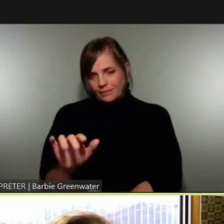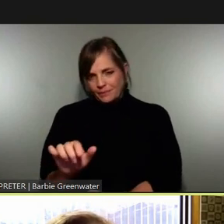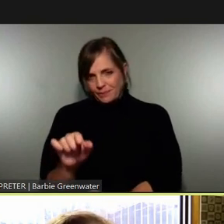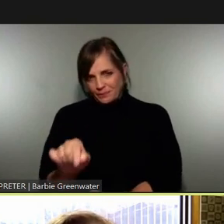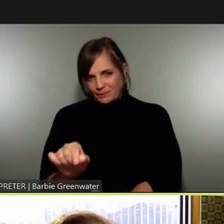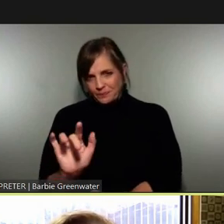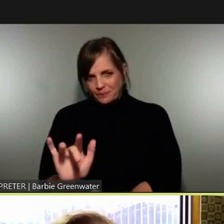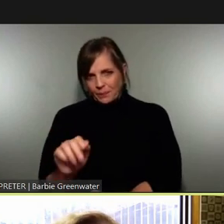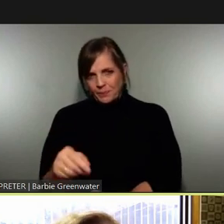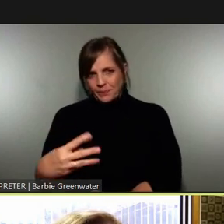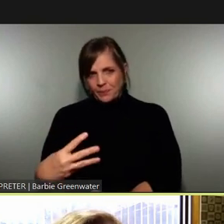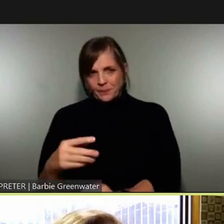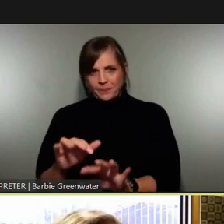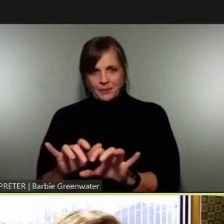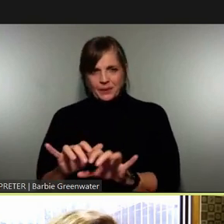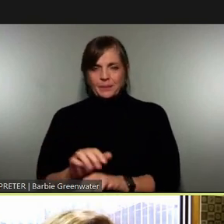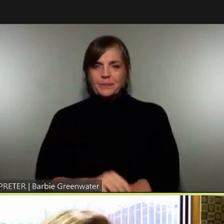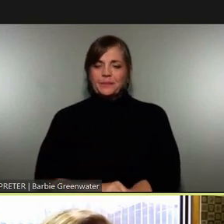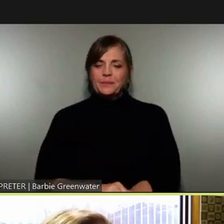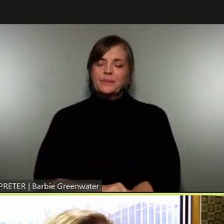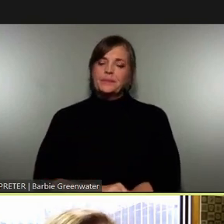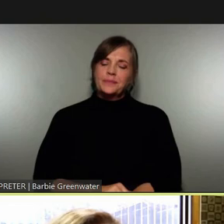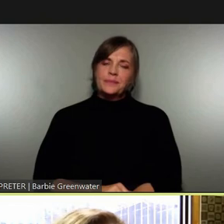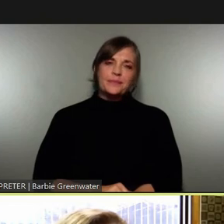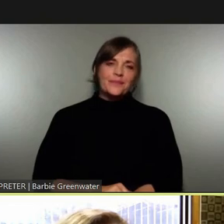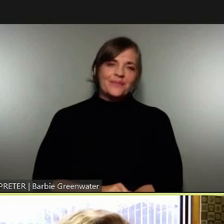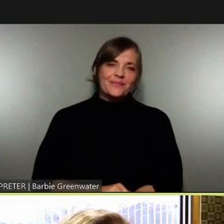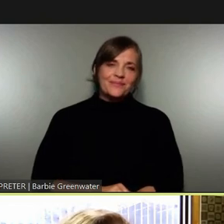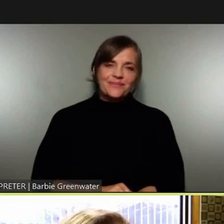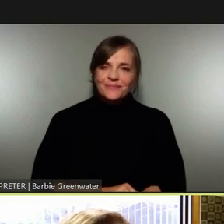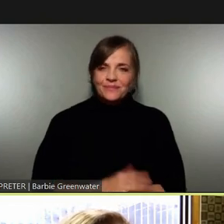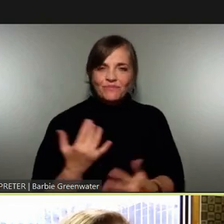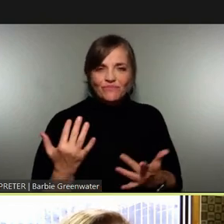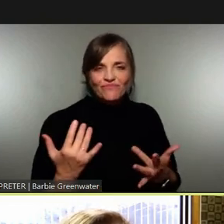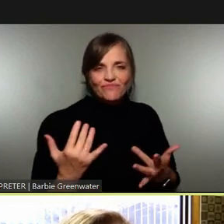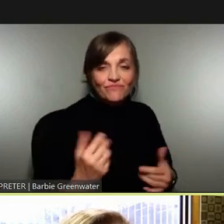on the Zoom. Not seeing any. I had a couple prepared.